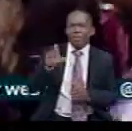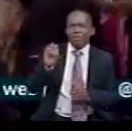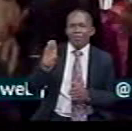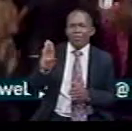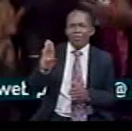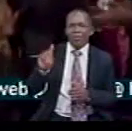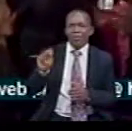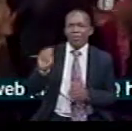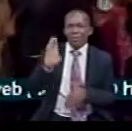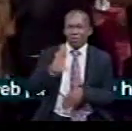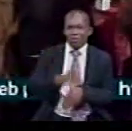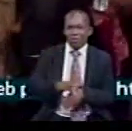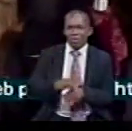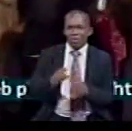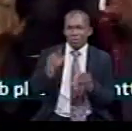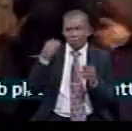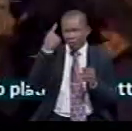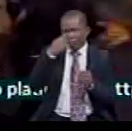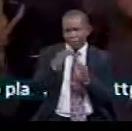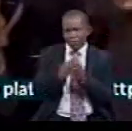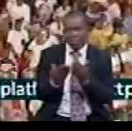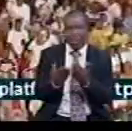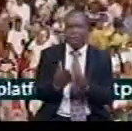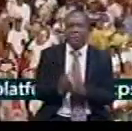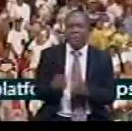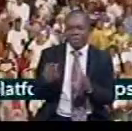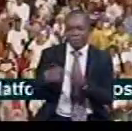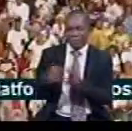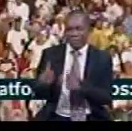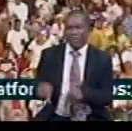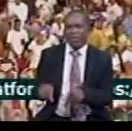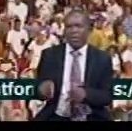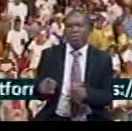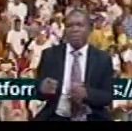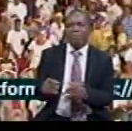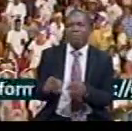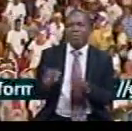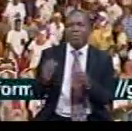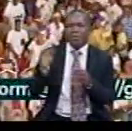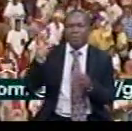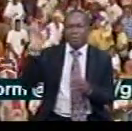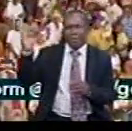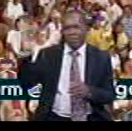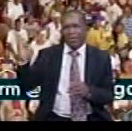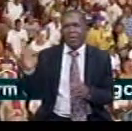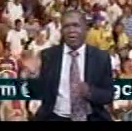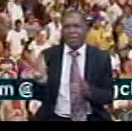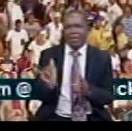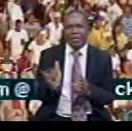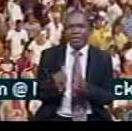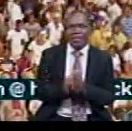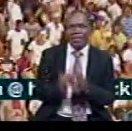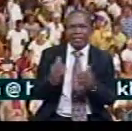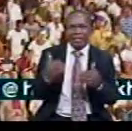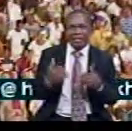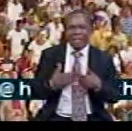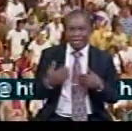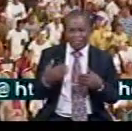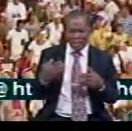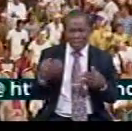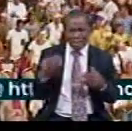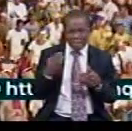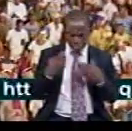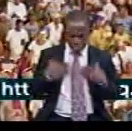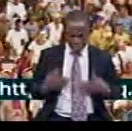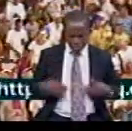Antwi testified here in Kumasi, Ghana, that he have been having body itching challenge. But